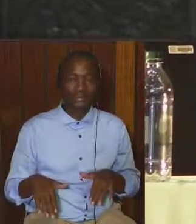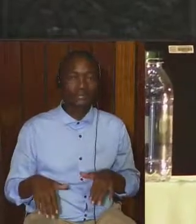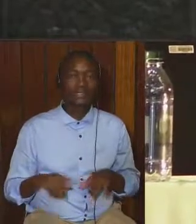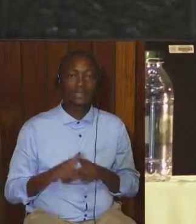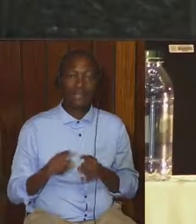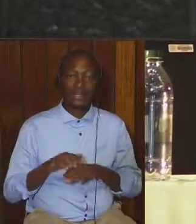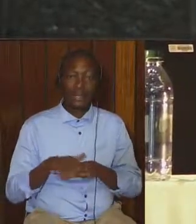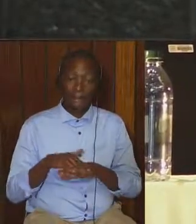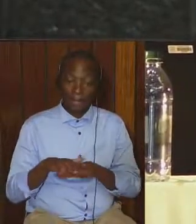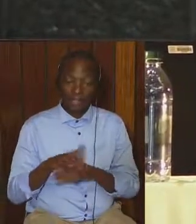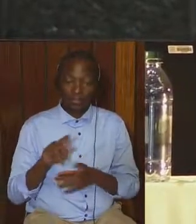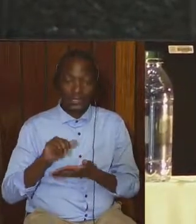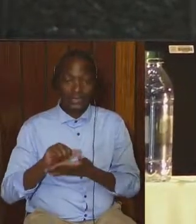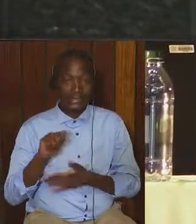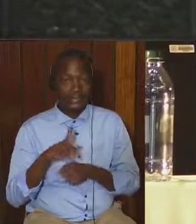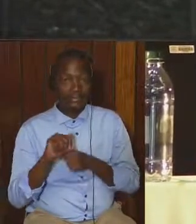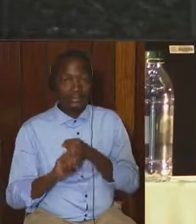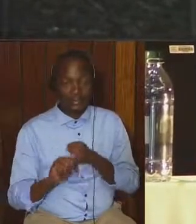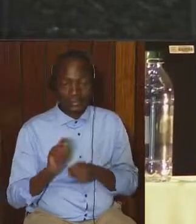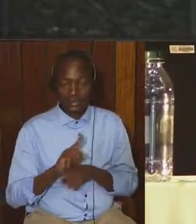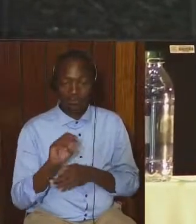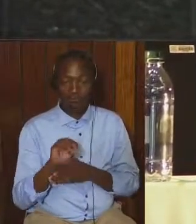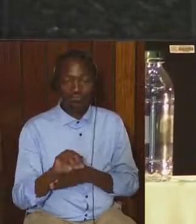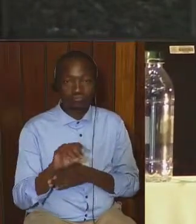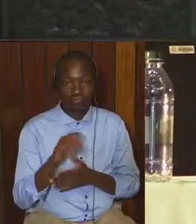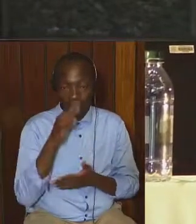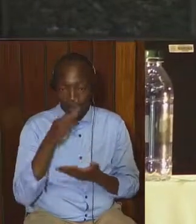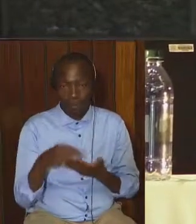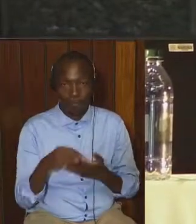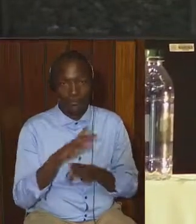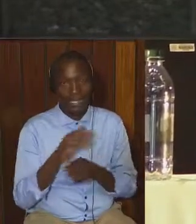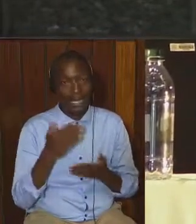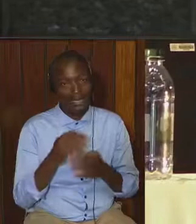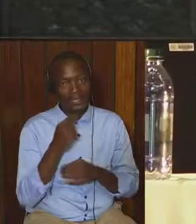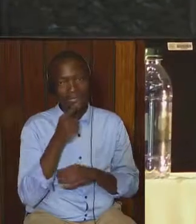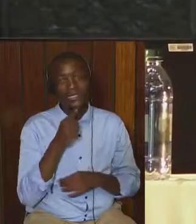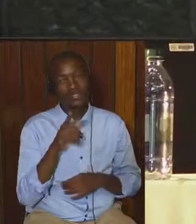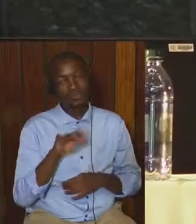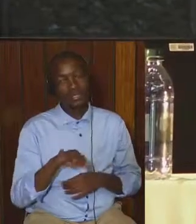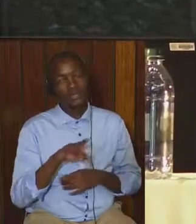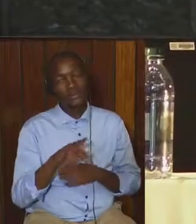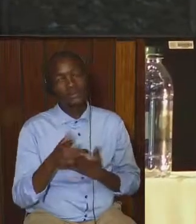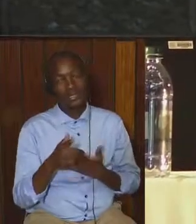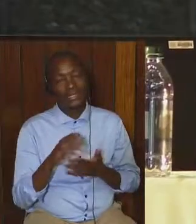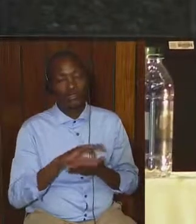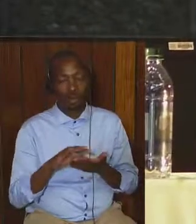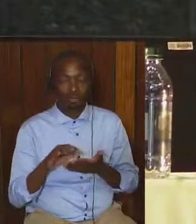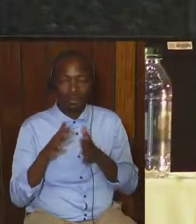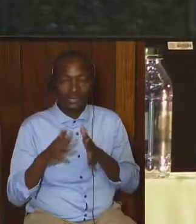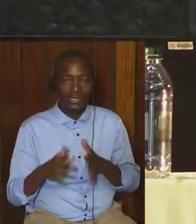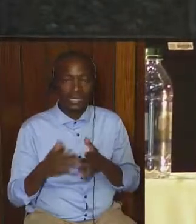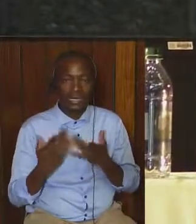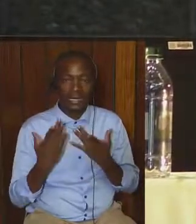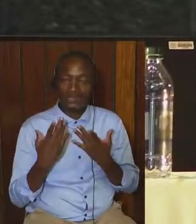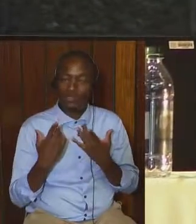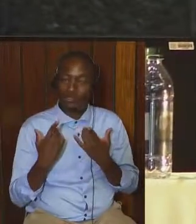on the 16 months that was put forward, I can tell you that the contractor has not done